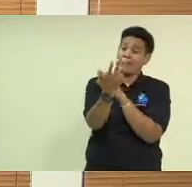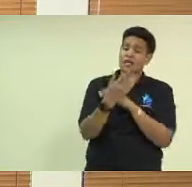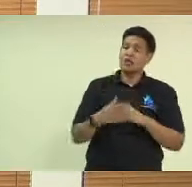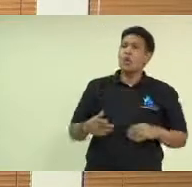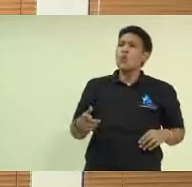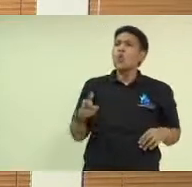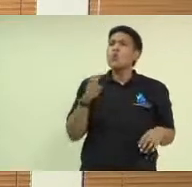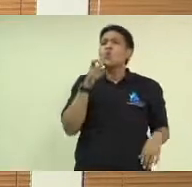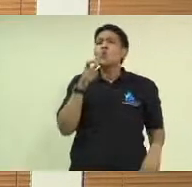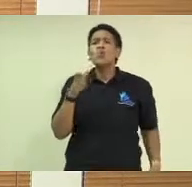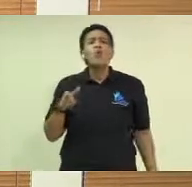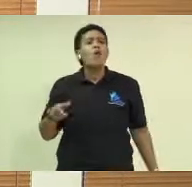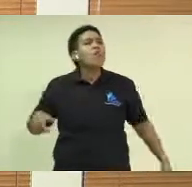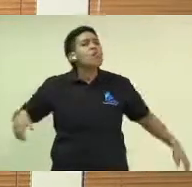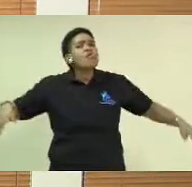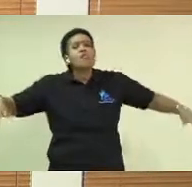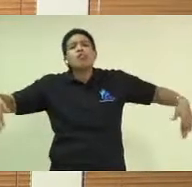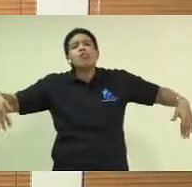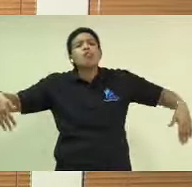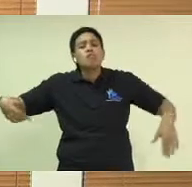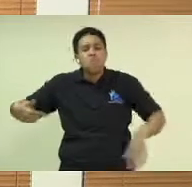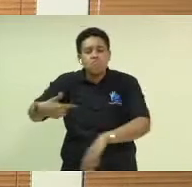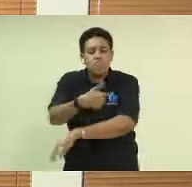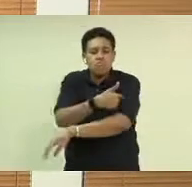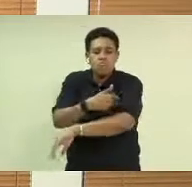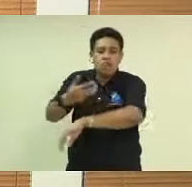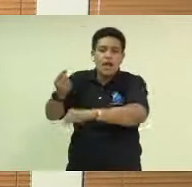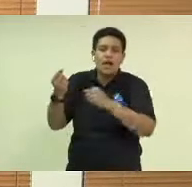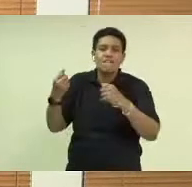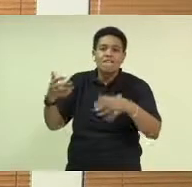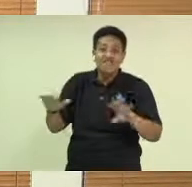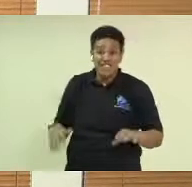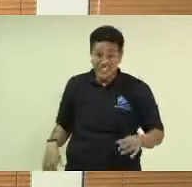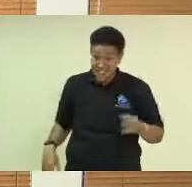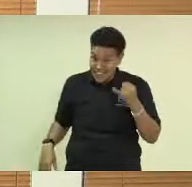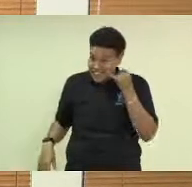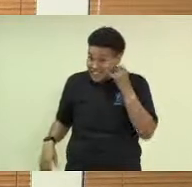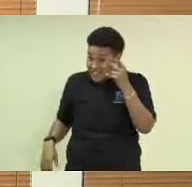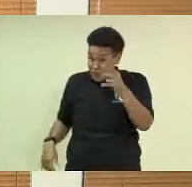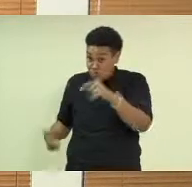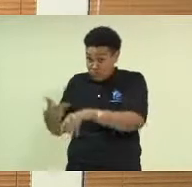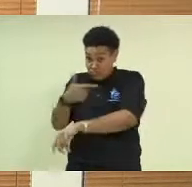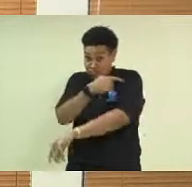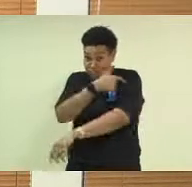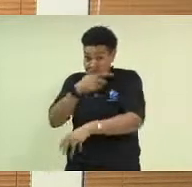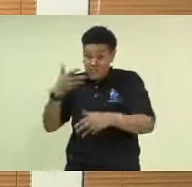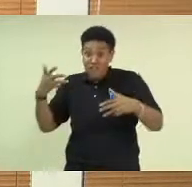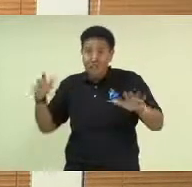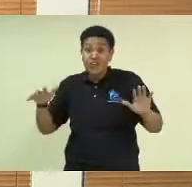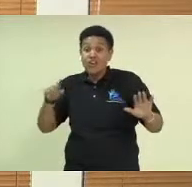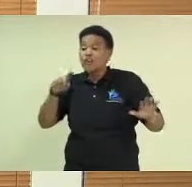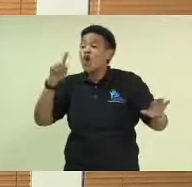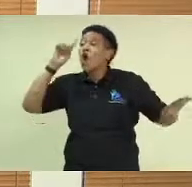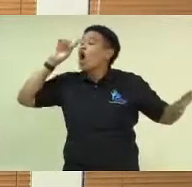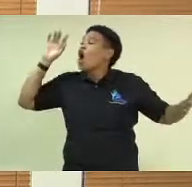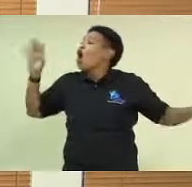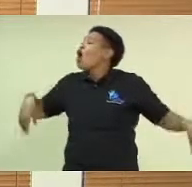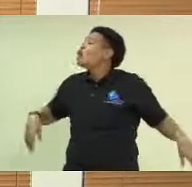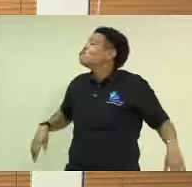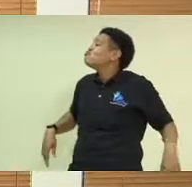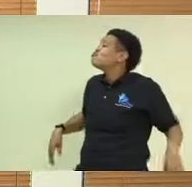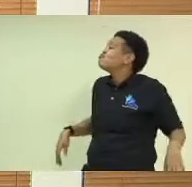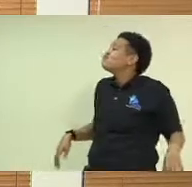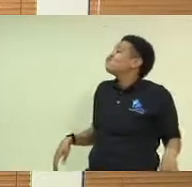who are not yet vaccinated. If you are, and you become complacent, let down your guard, and